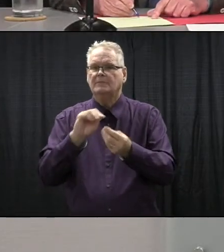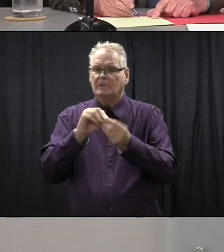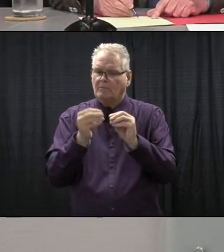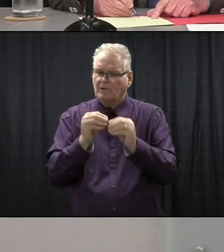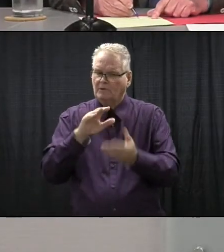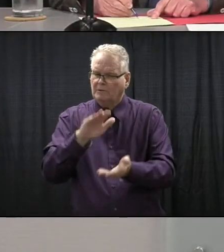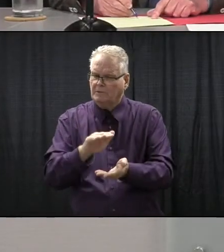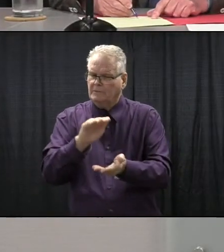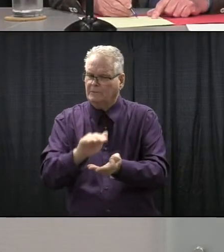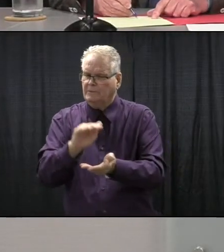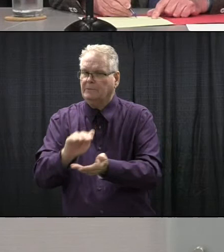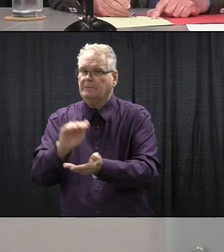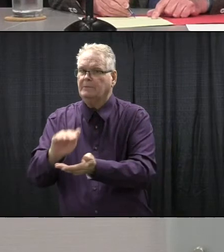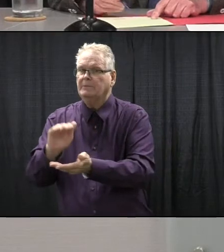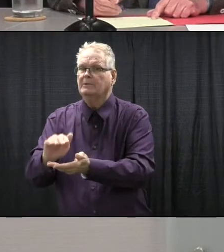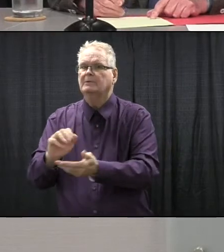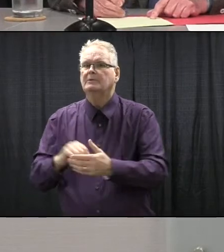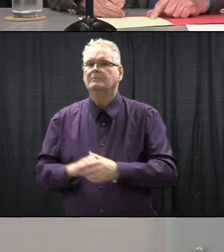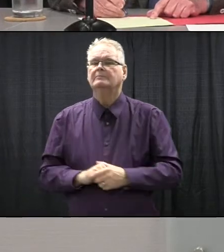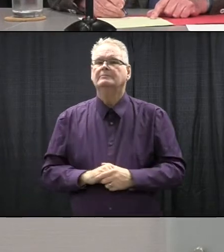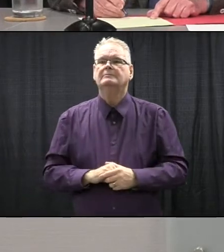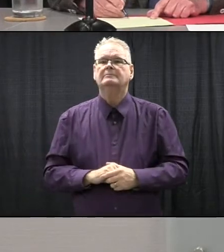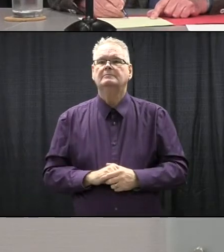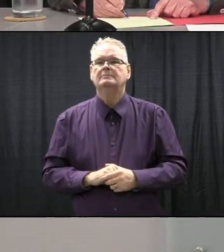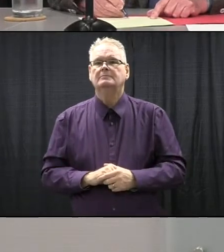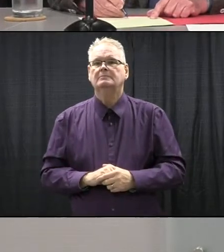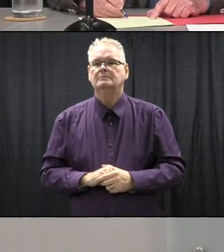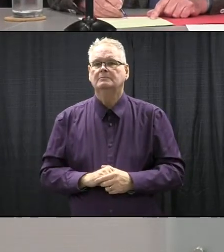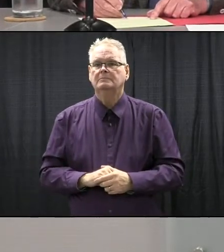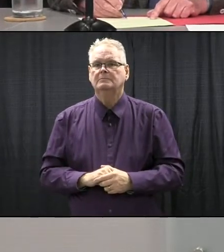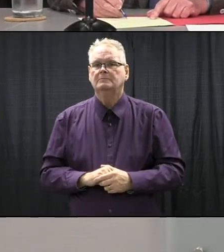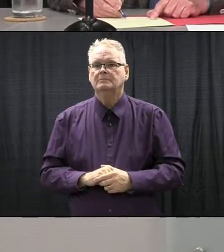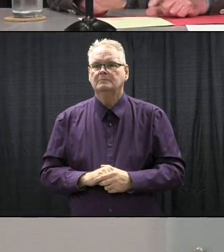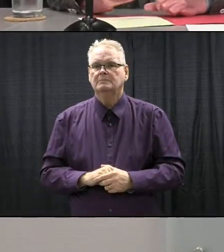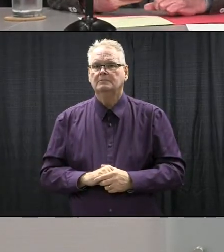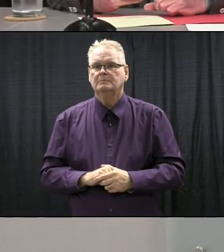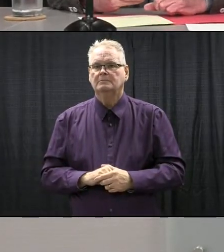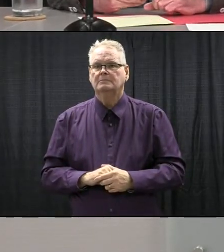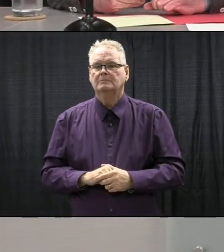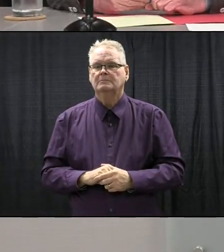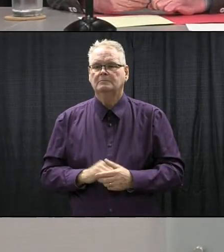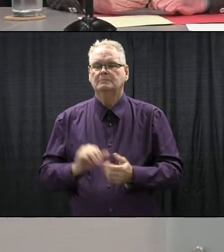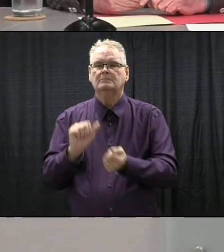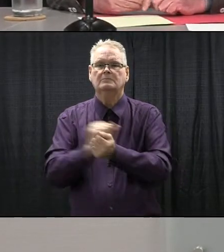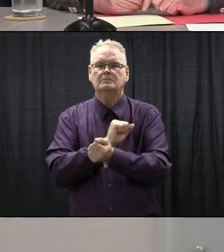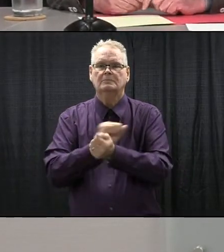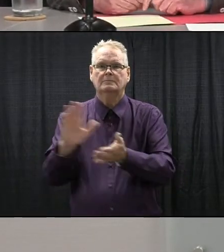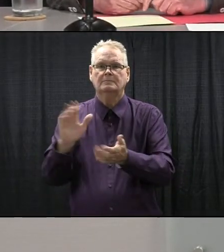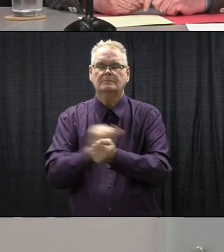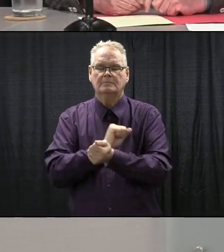We will now go to the phone. Our next questions are from Peter Jackson with the Telegram. Please go ahead.